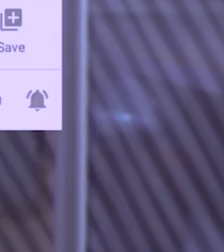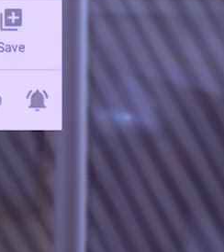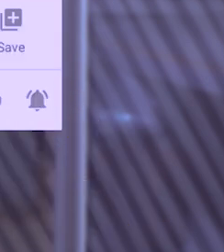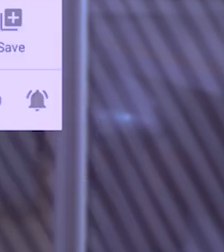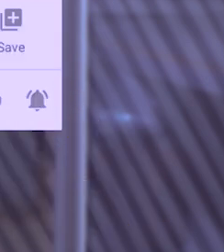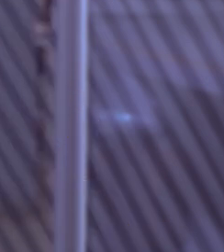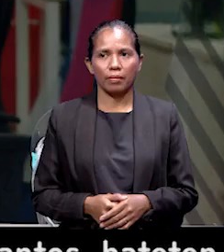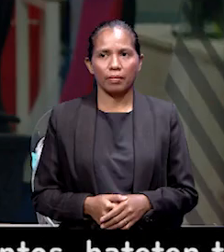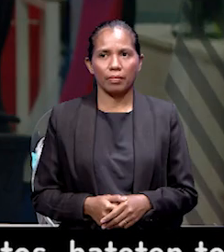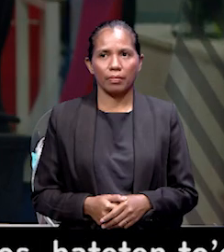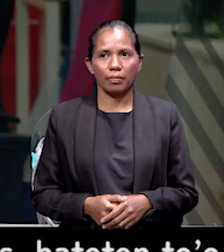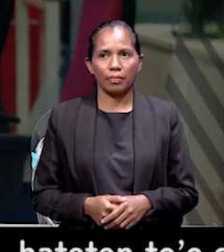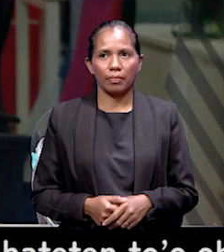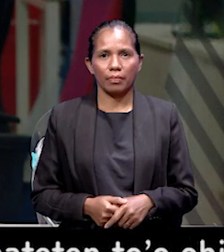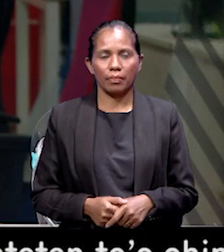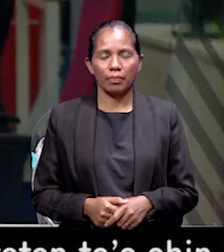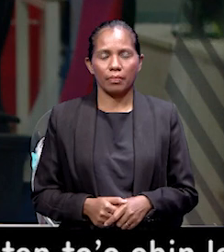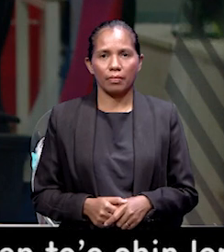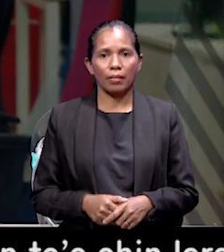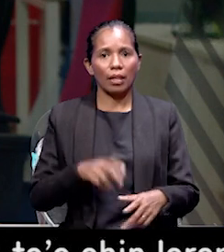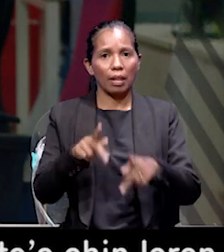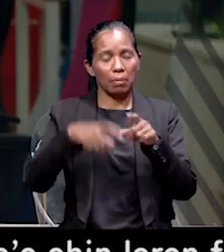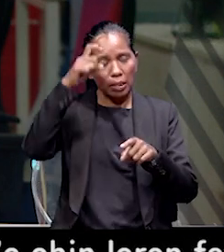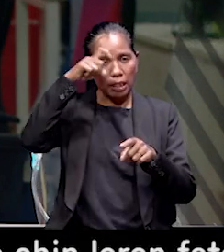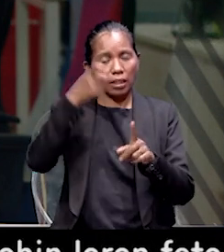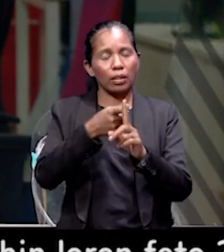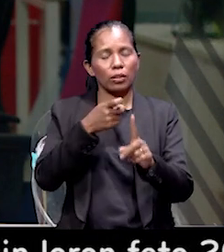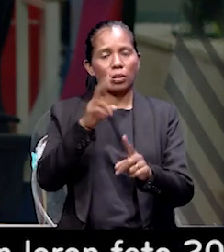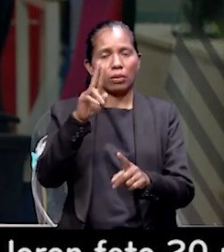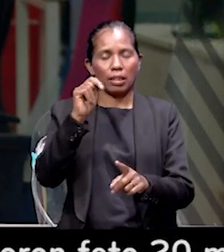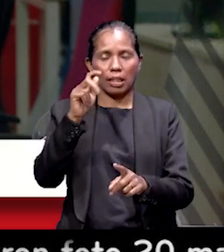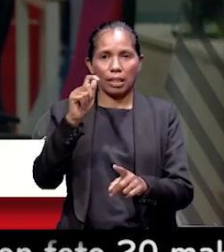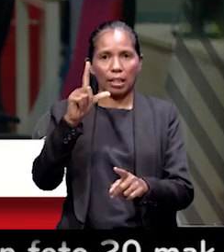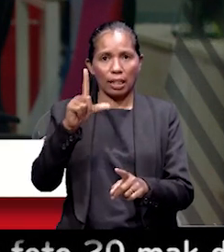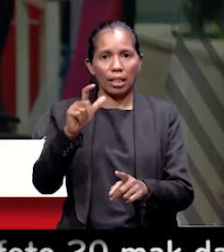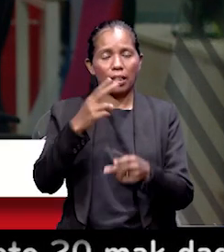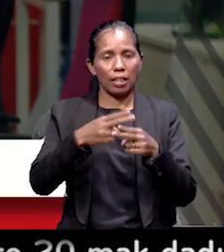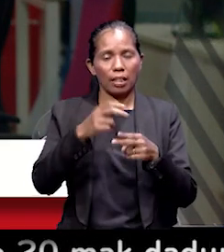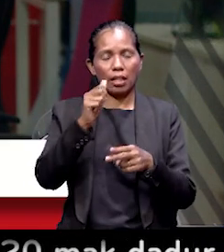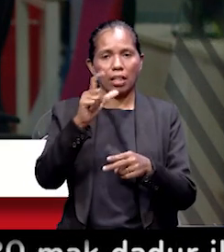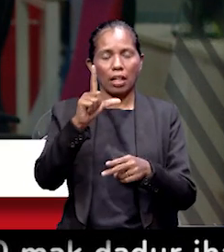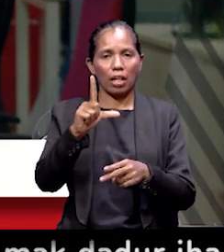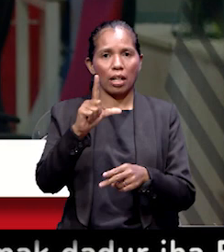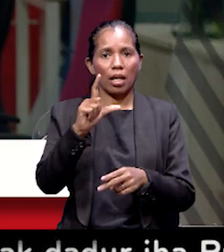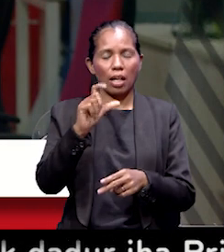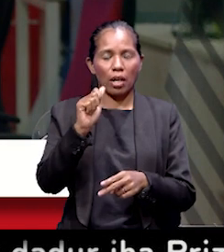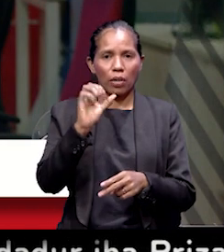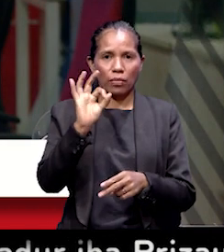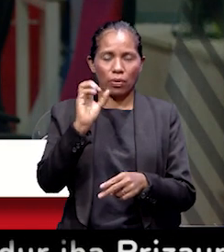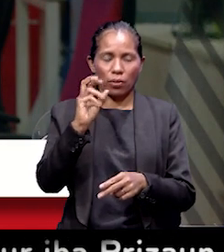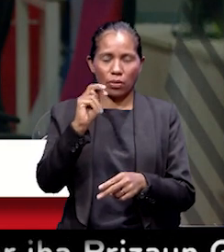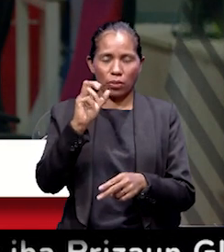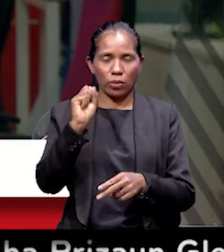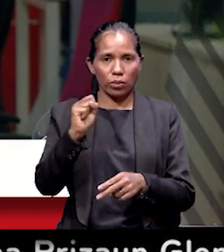more information. Cientista Jose Winitelli Afonso de Almeida HTT, virus SARS-CoV-2,